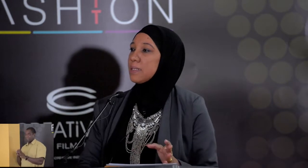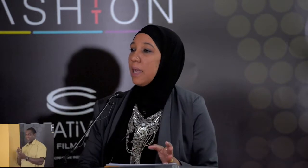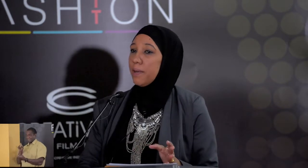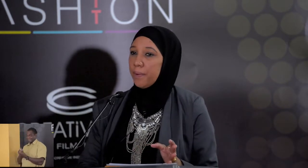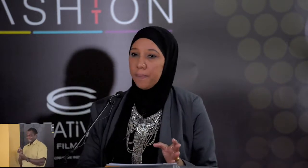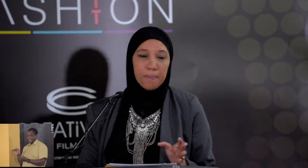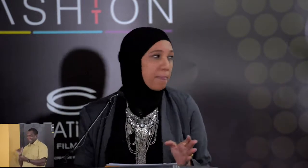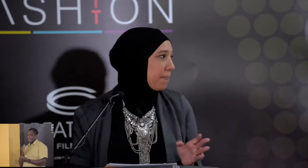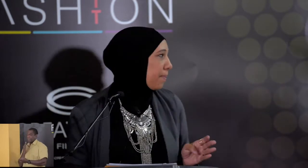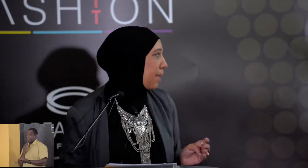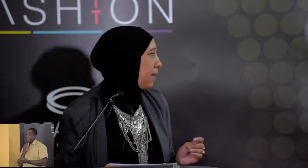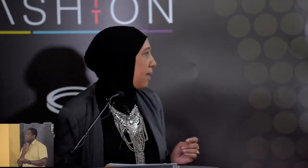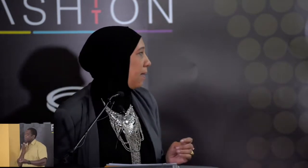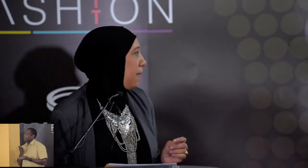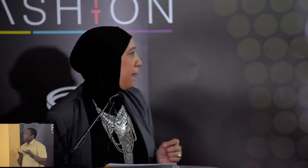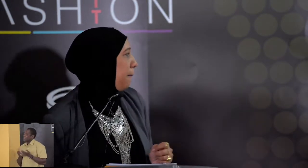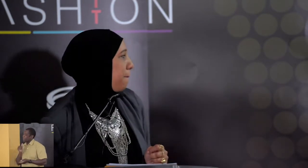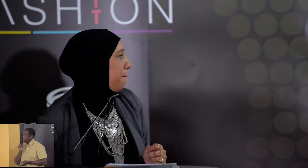and designer.